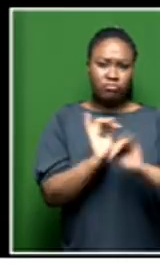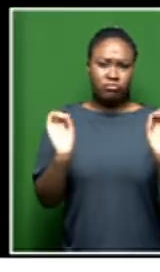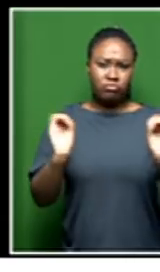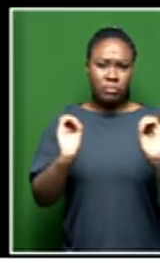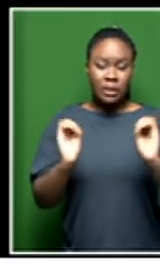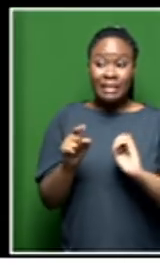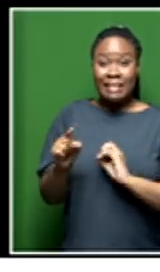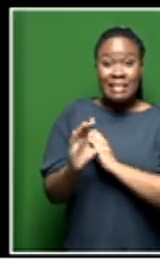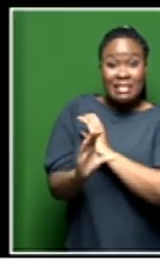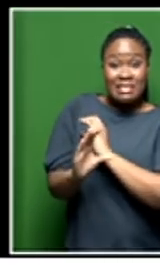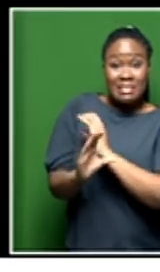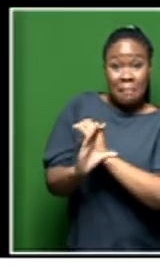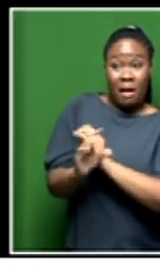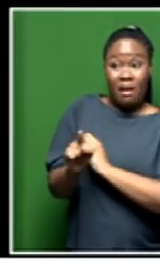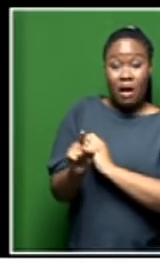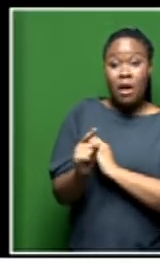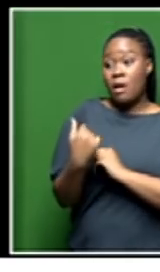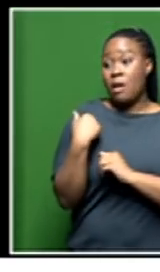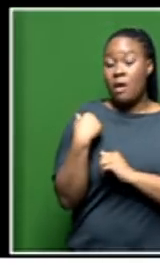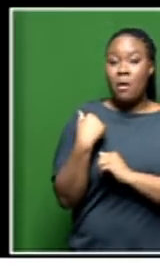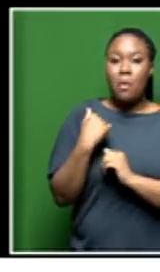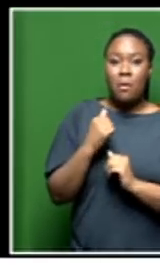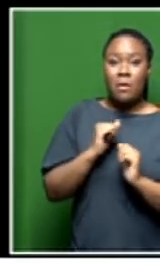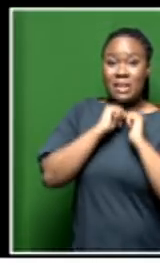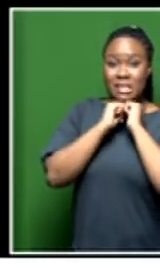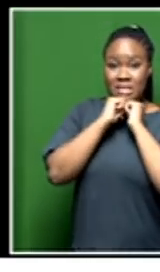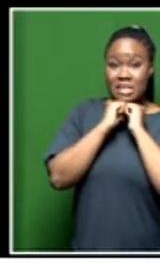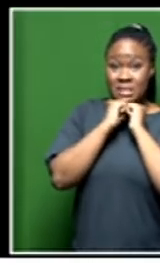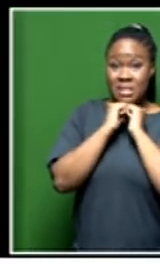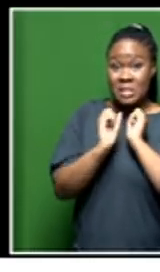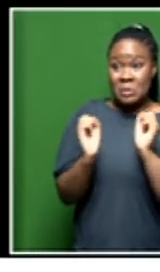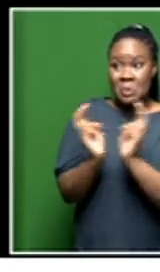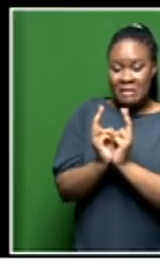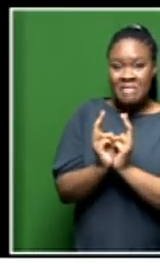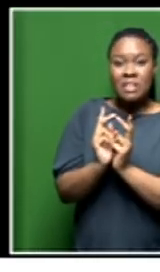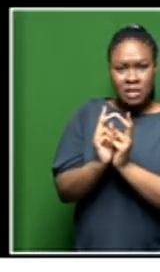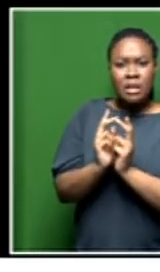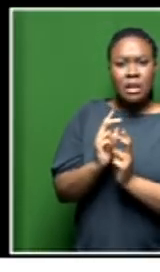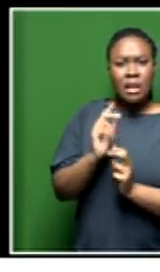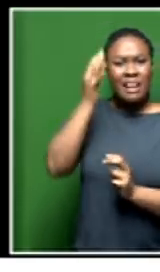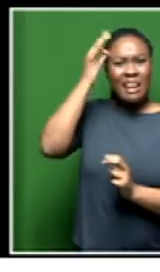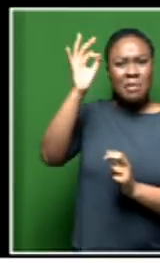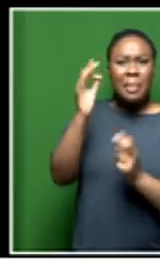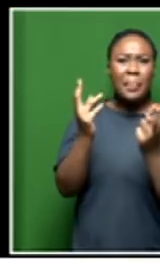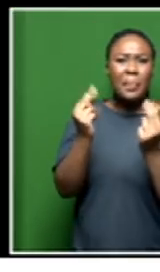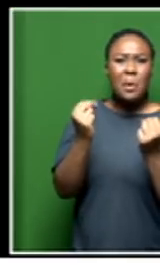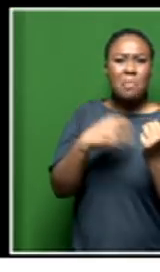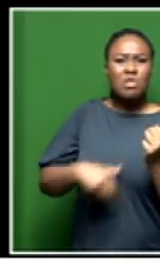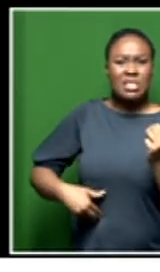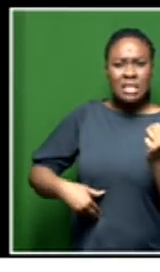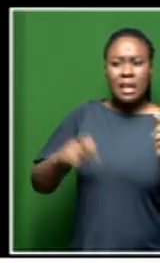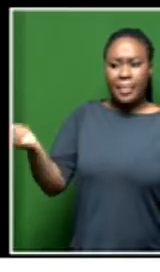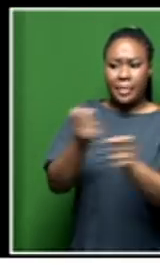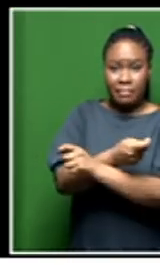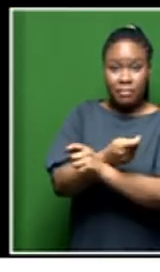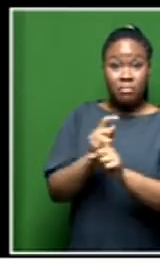Zambia, on August 12, the Zambian people decided to change the government, to usher in a new government and to start building that. But